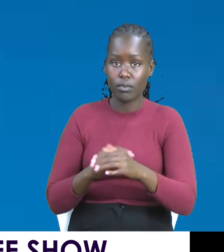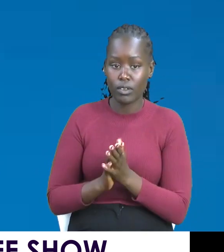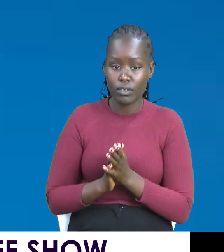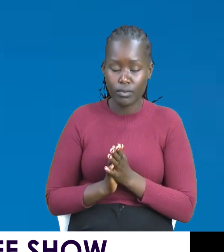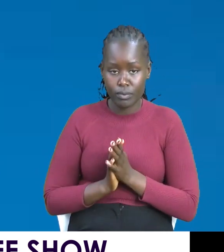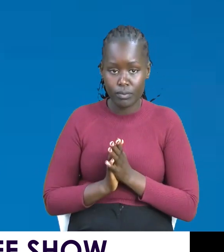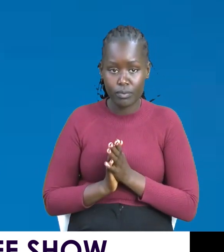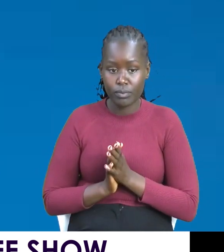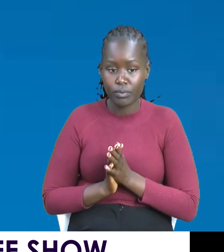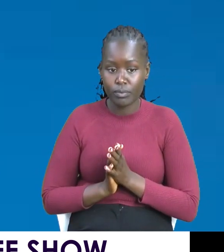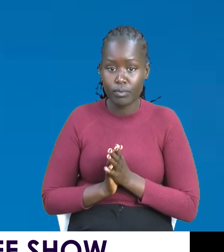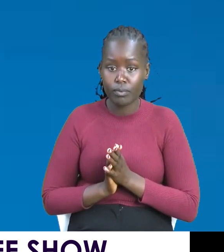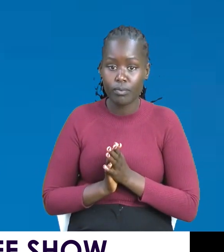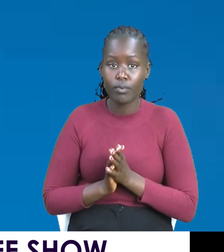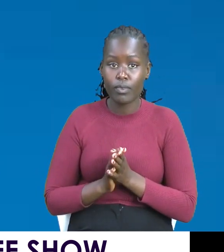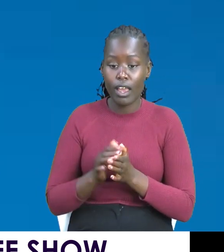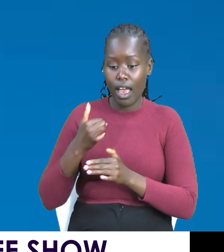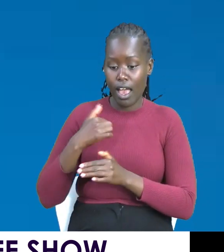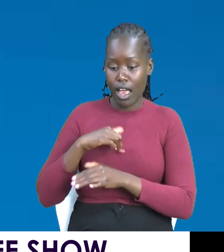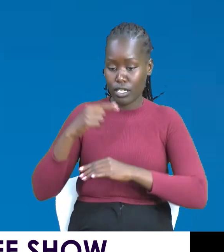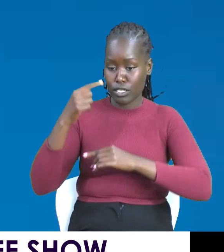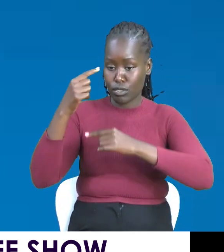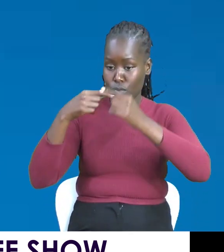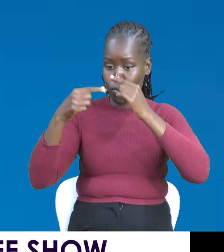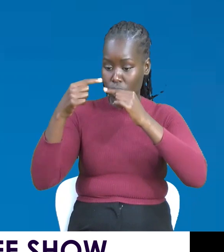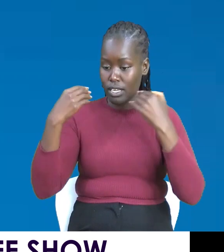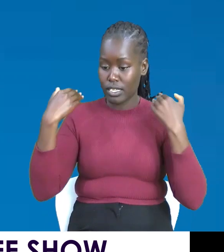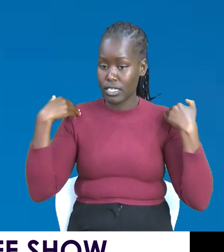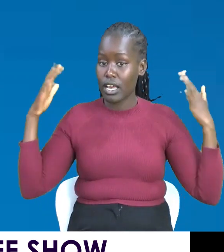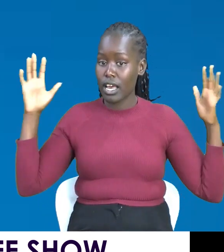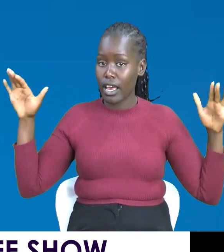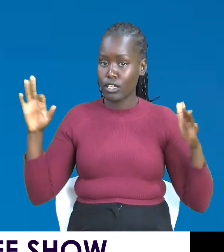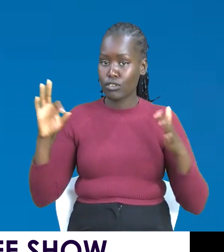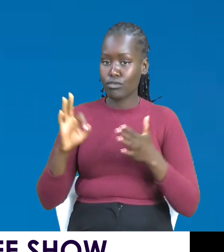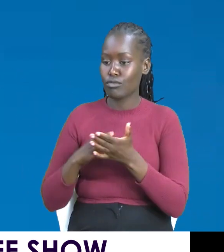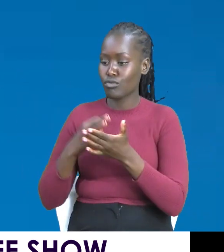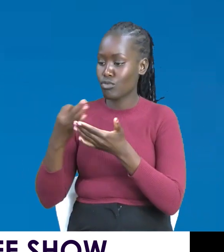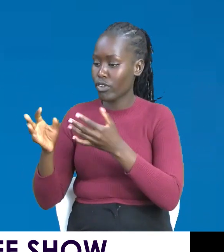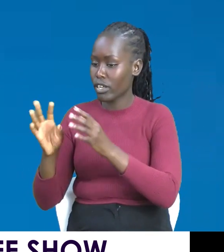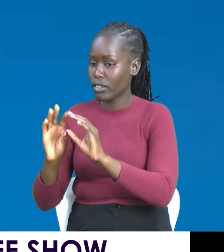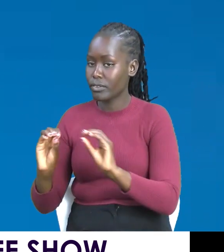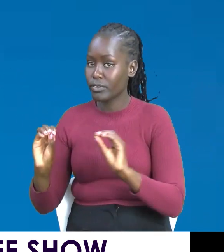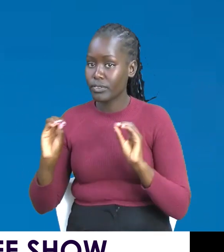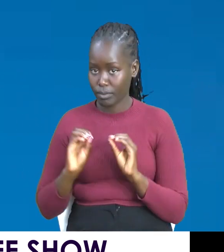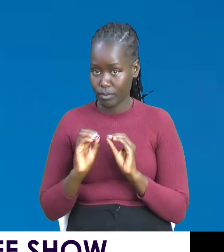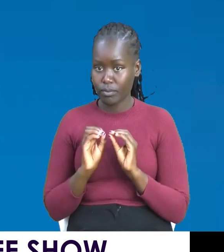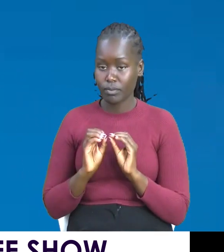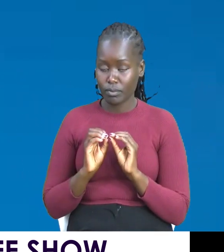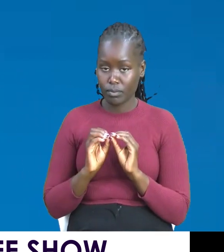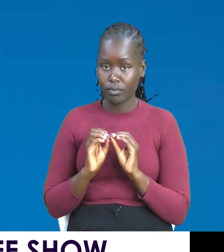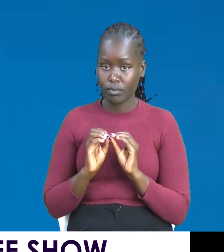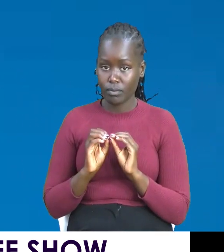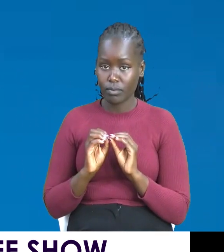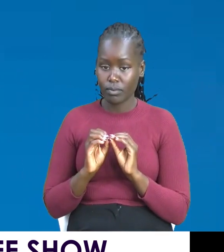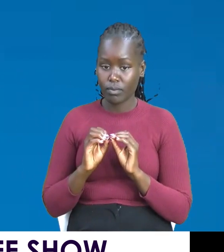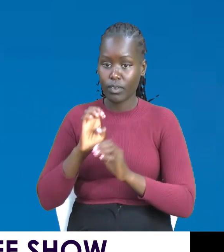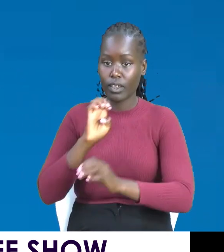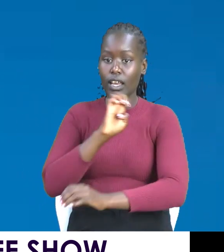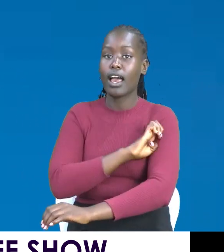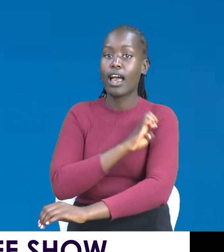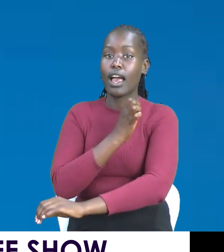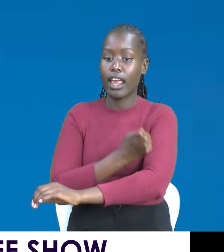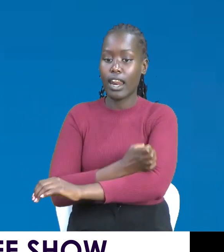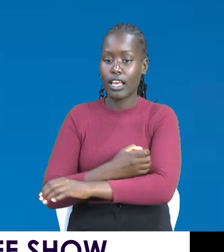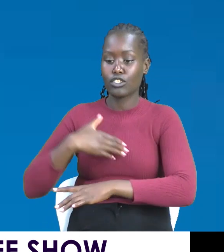Guess what? We are winners. Angels never lose in war. Let me put it better. Energy